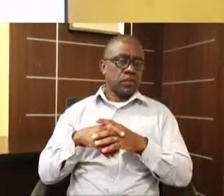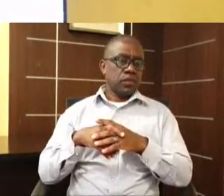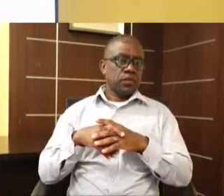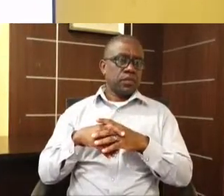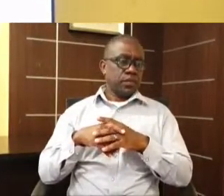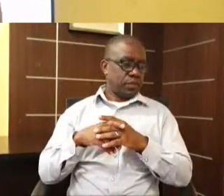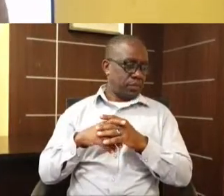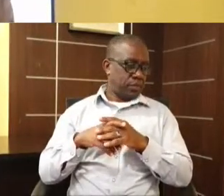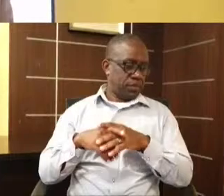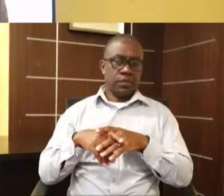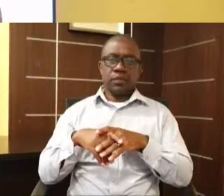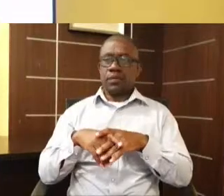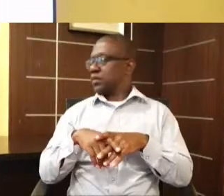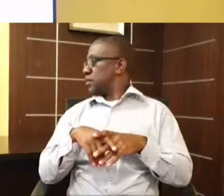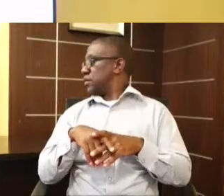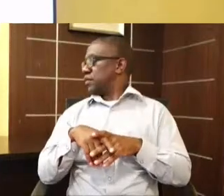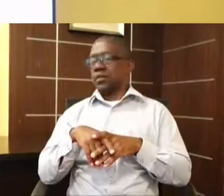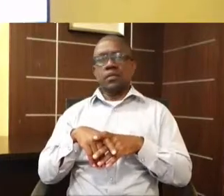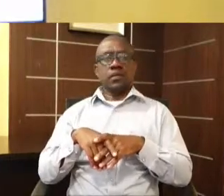jukwaa.